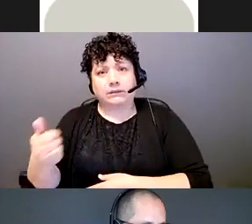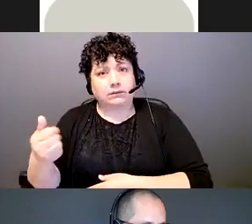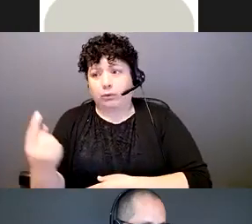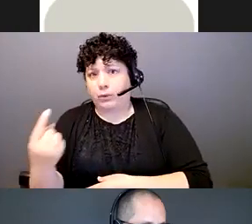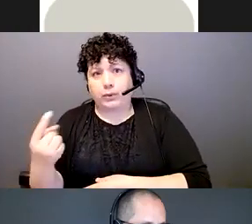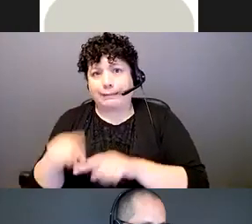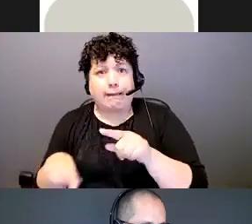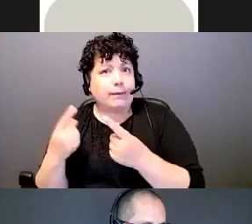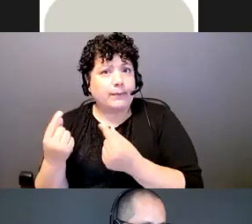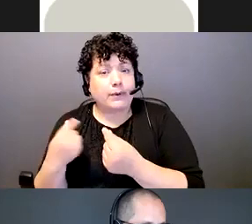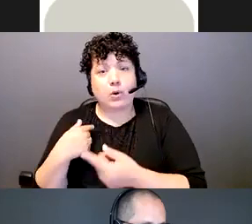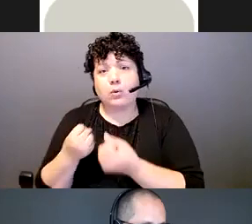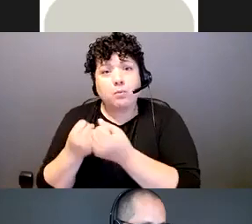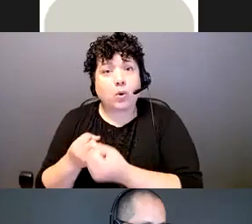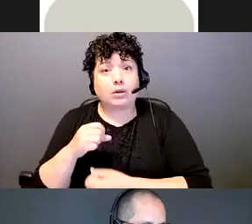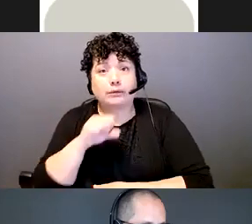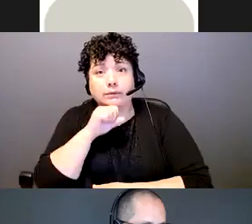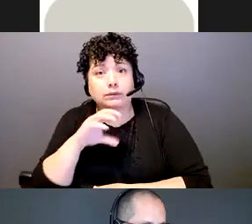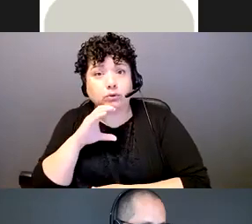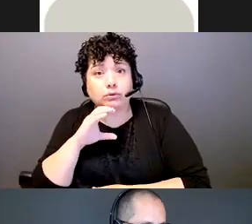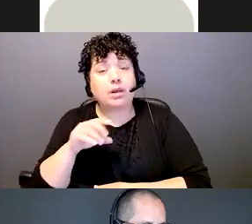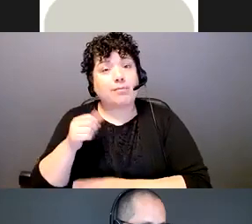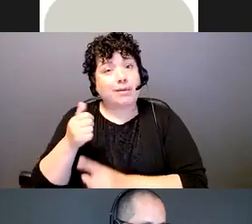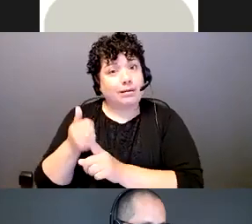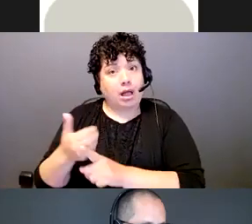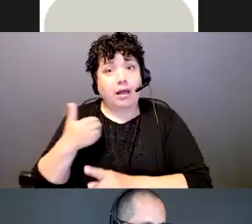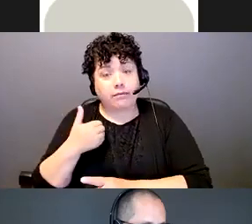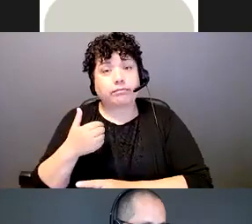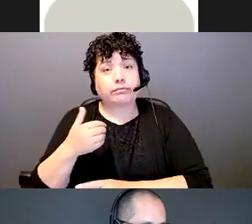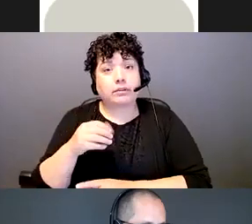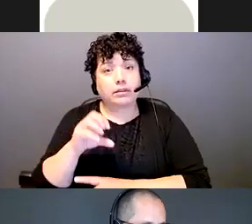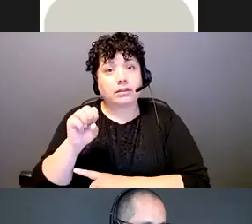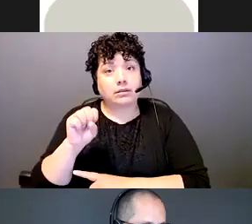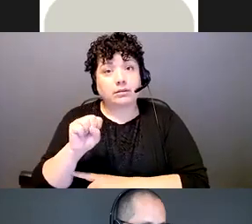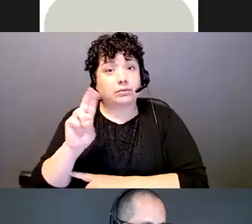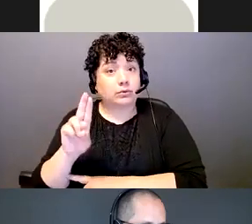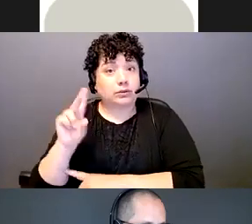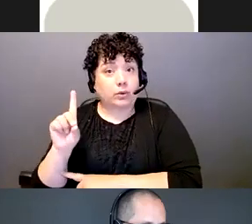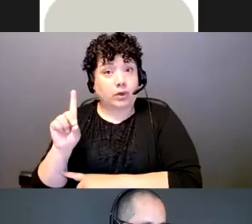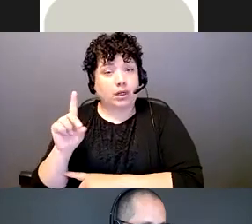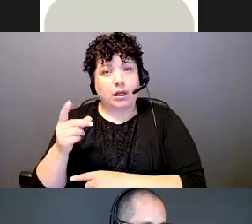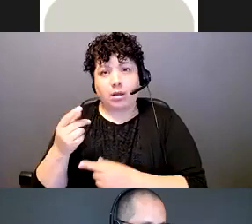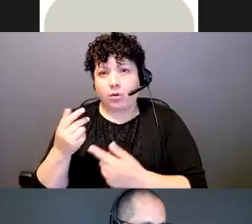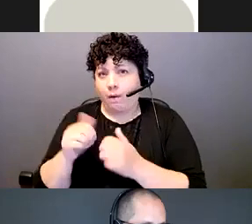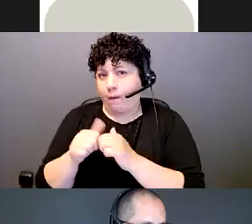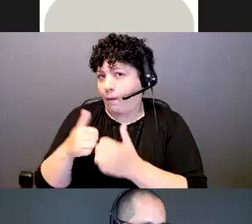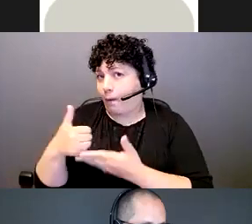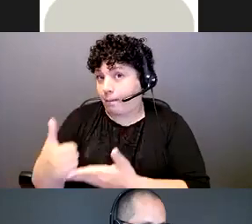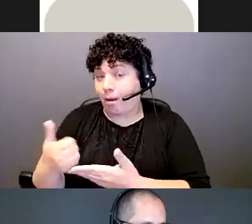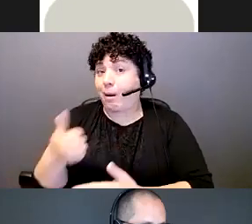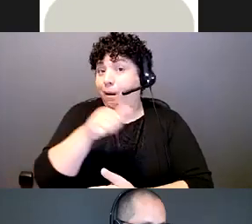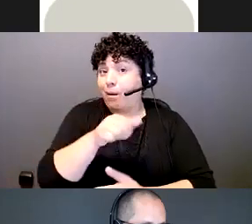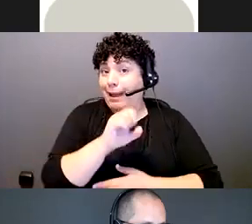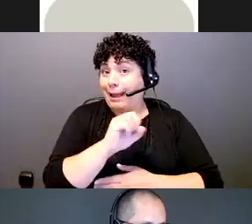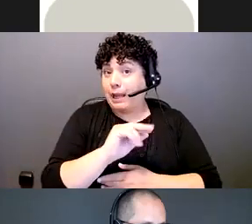older adult that has a substance use disorder? But there's also an act that refers to helping someone in such a way